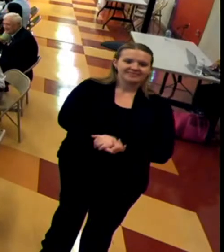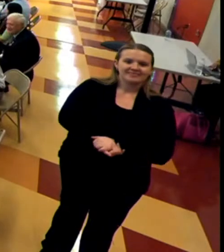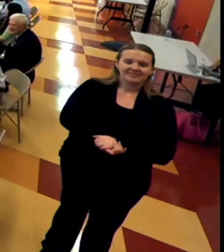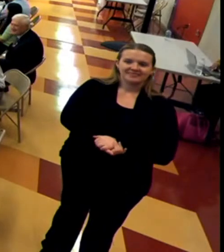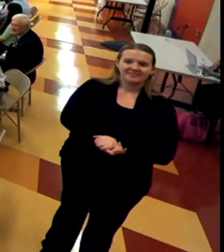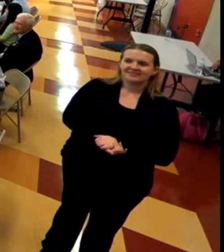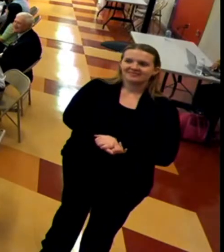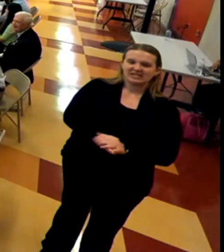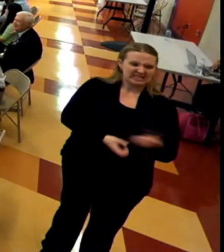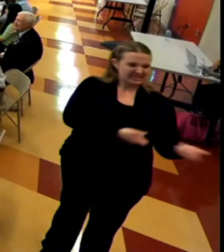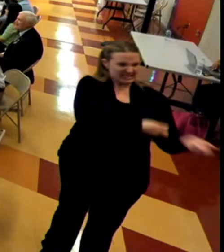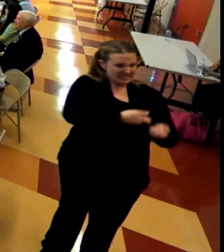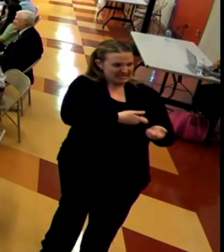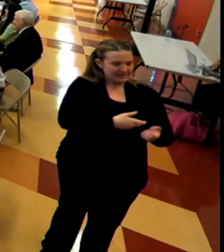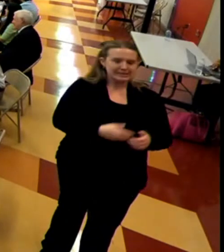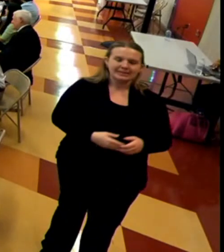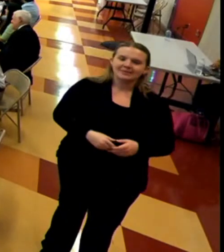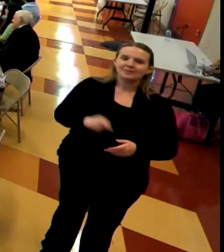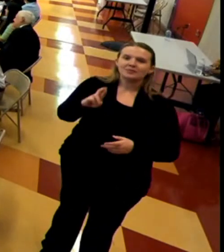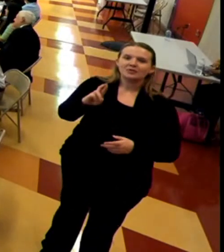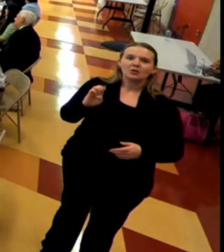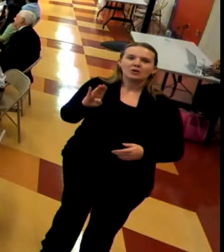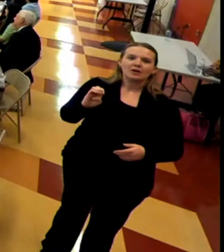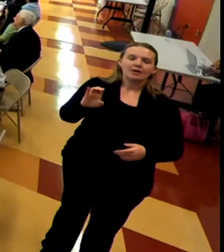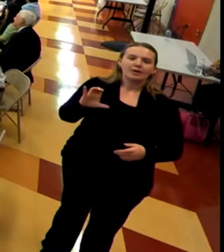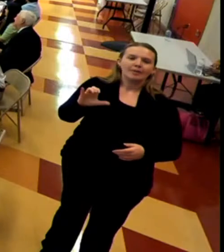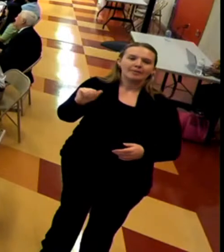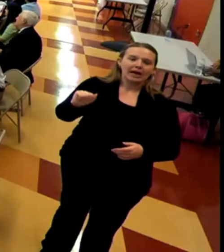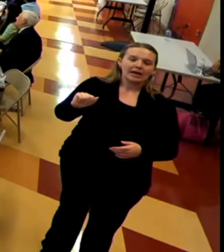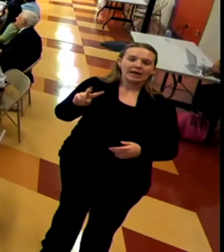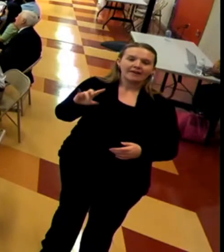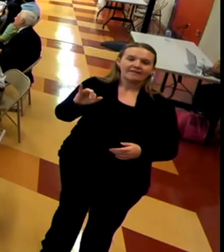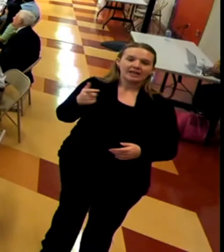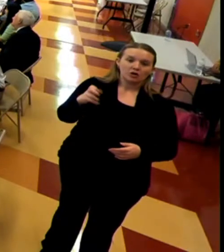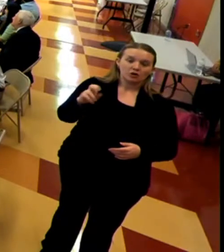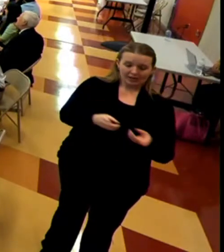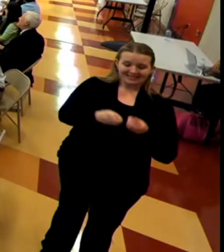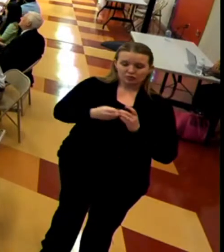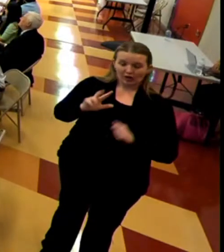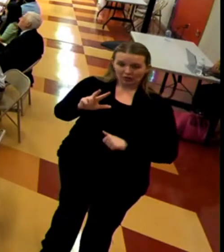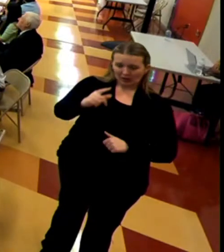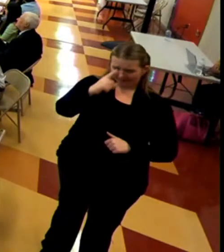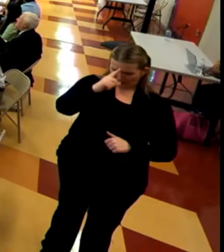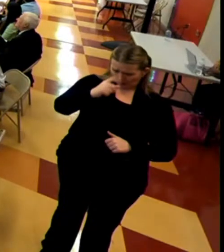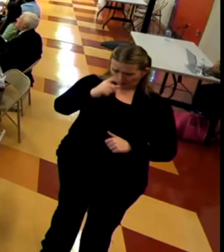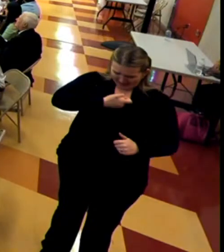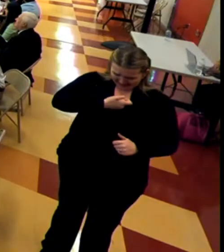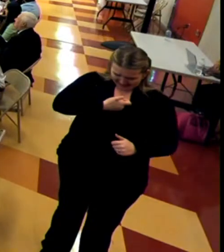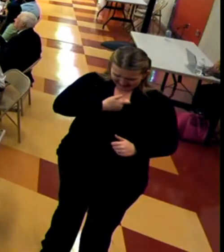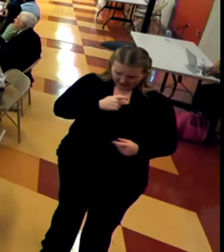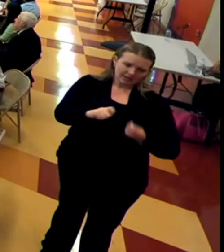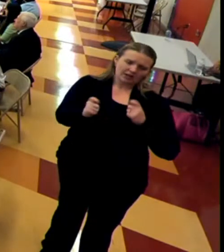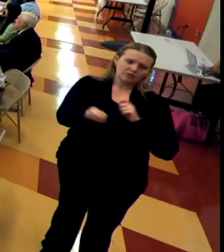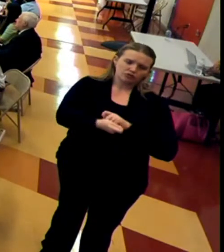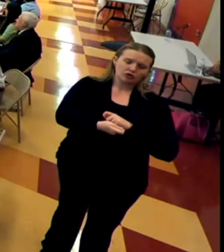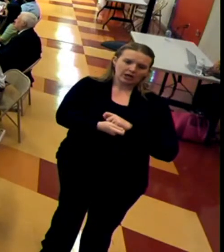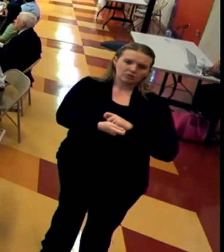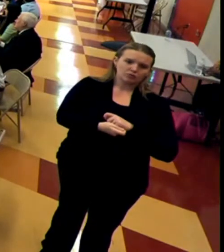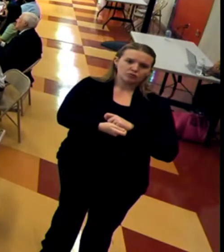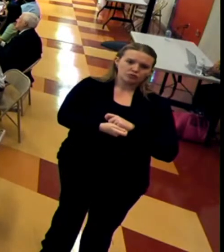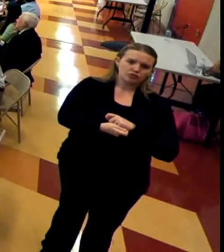Out of his hands. Rebecca Villagrán, District 3. I think for myself, that is what's changed my